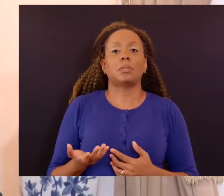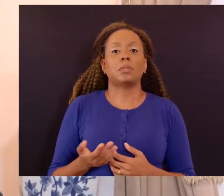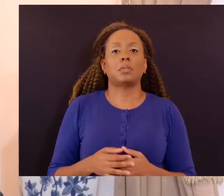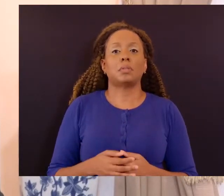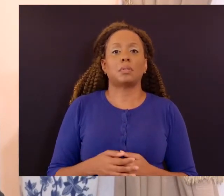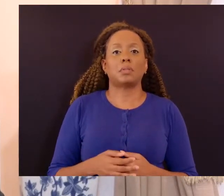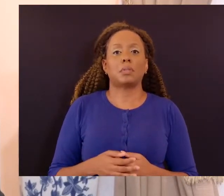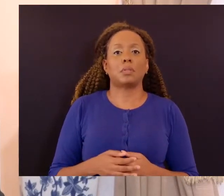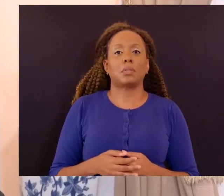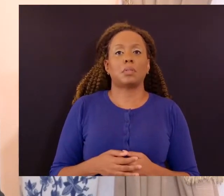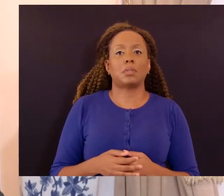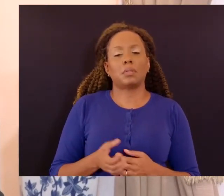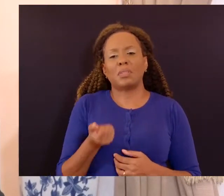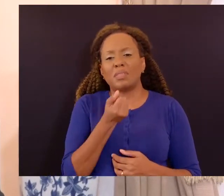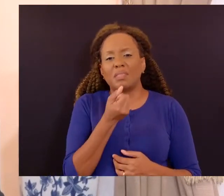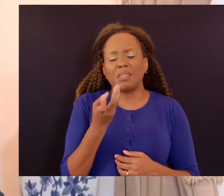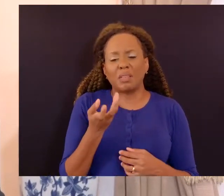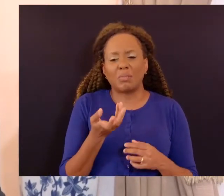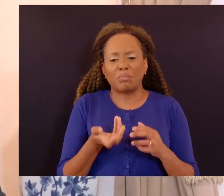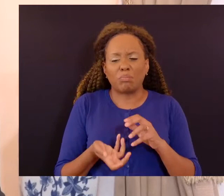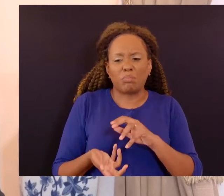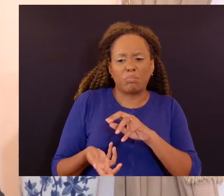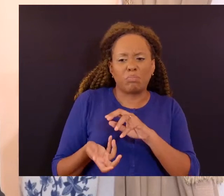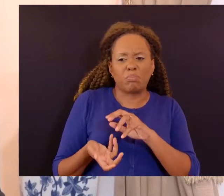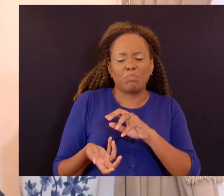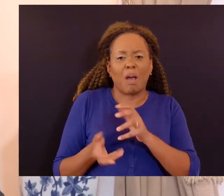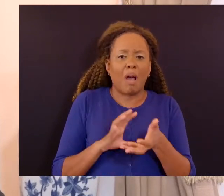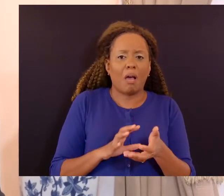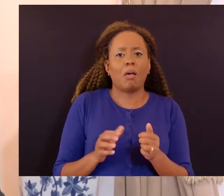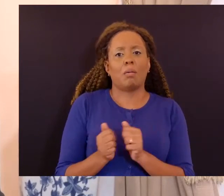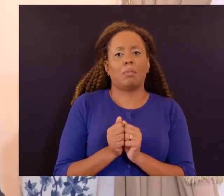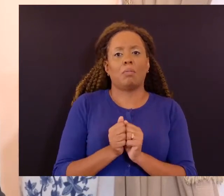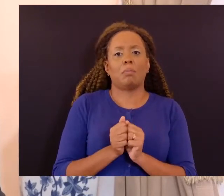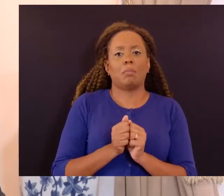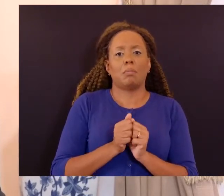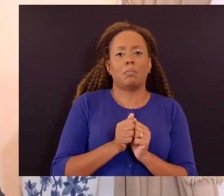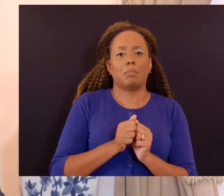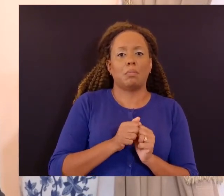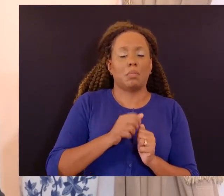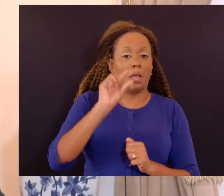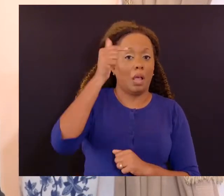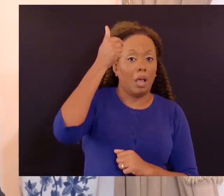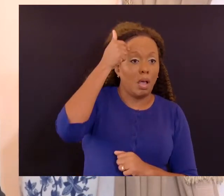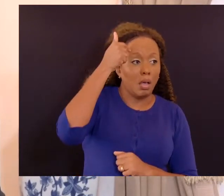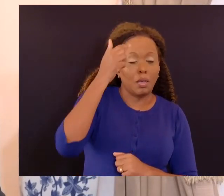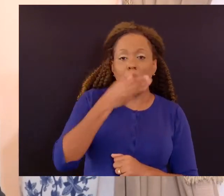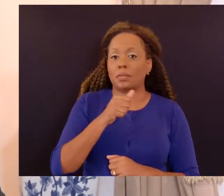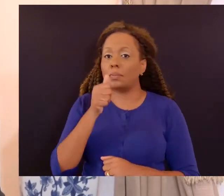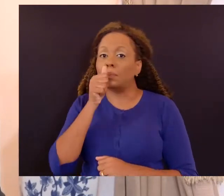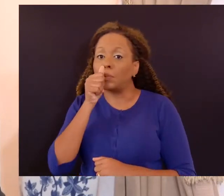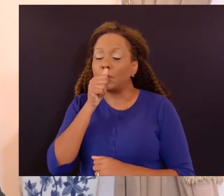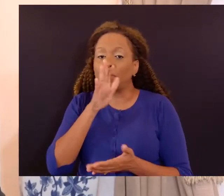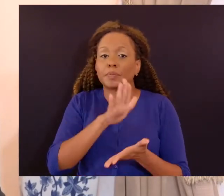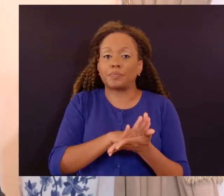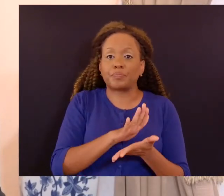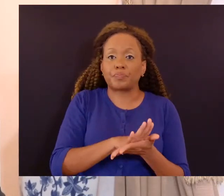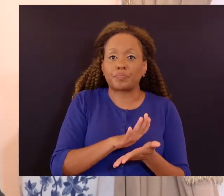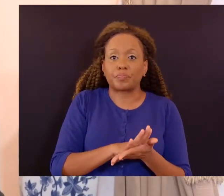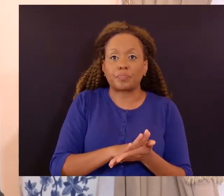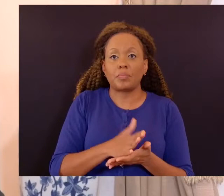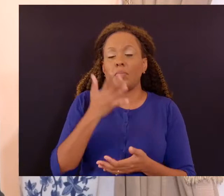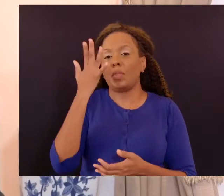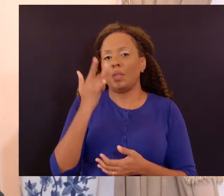few disruptions to face-to-face classes at both the public and the private institutions as a result of cases